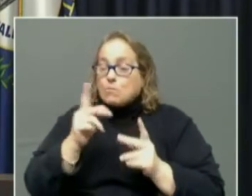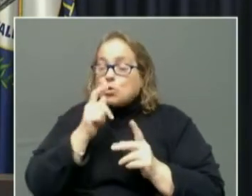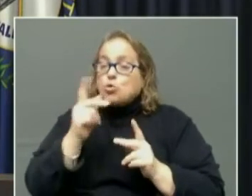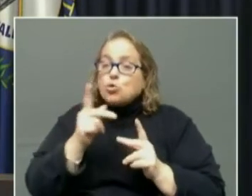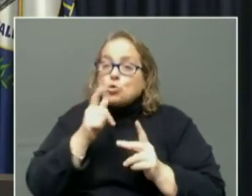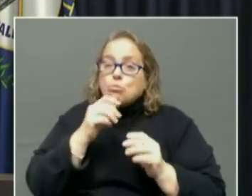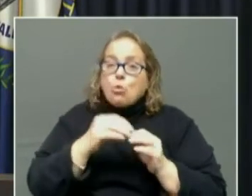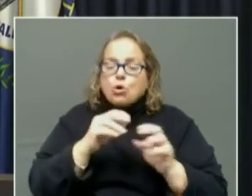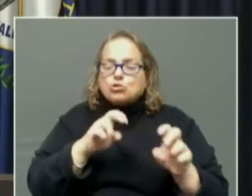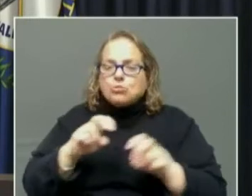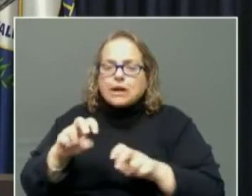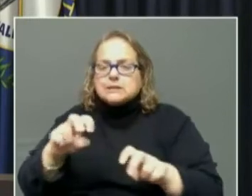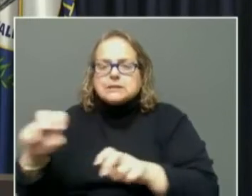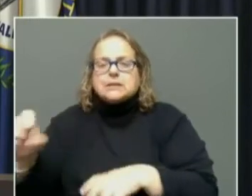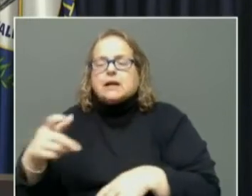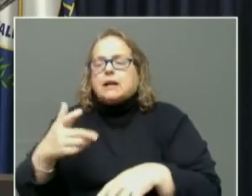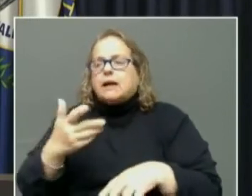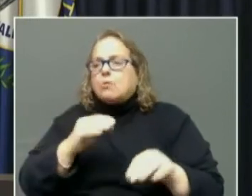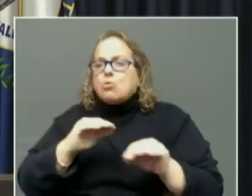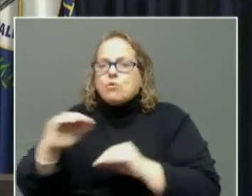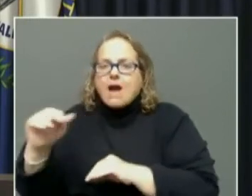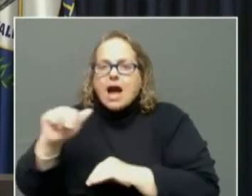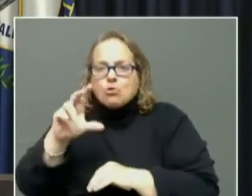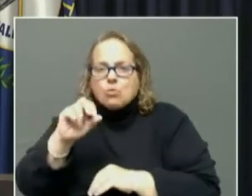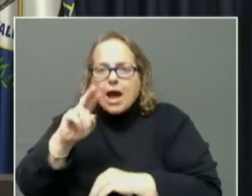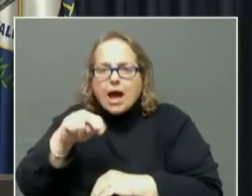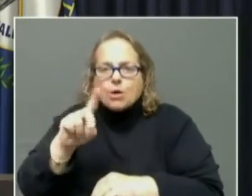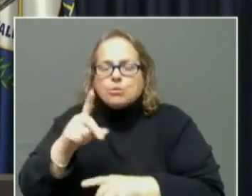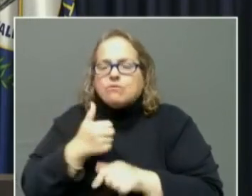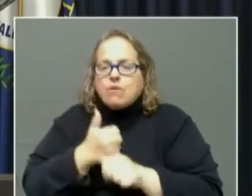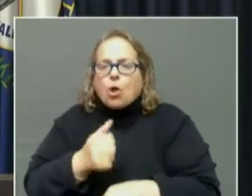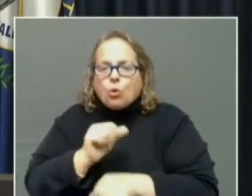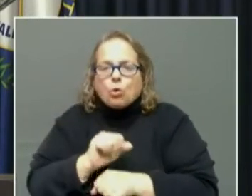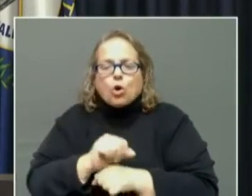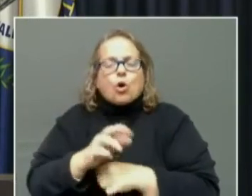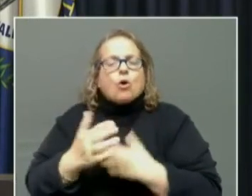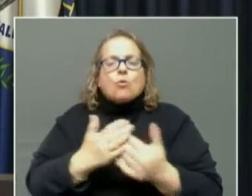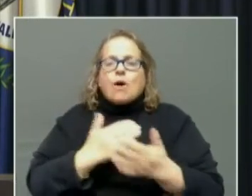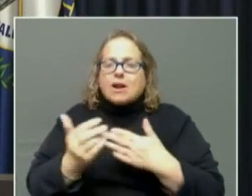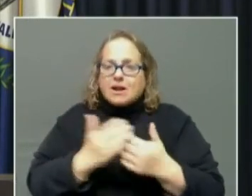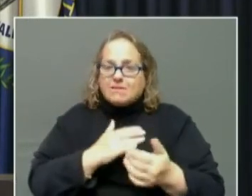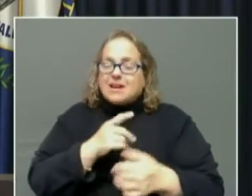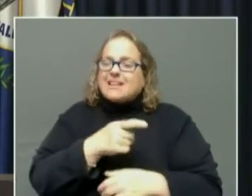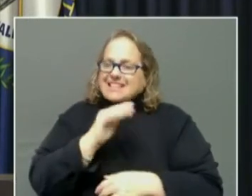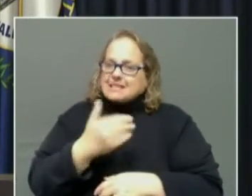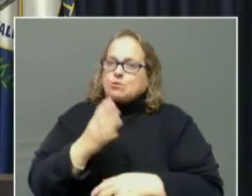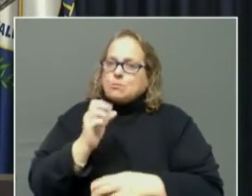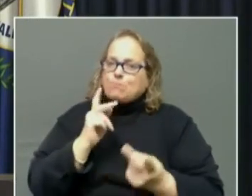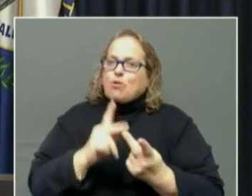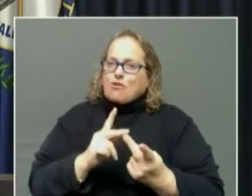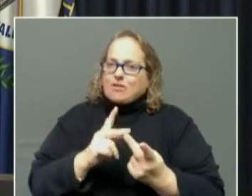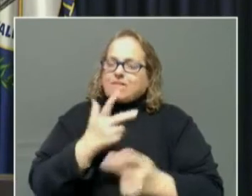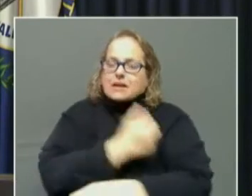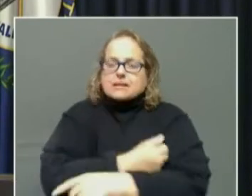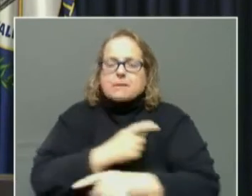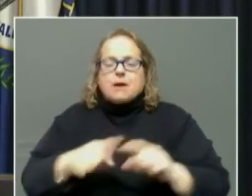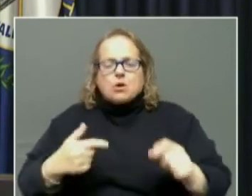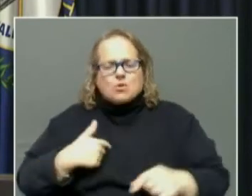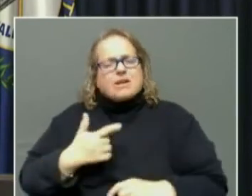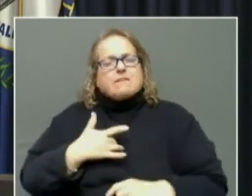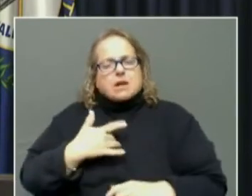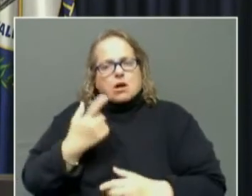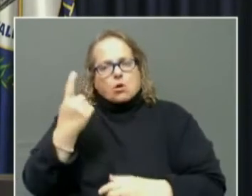maybe following work. It's again, in many ways, it appeared to be the perfect vaccine. We believe after a couple days or a week,